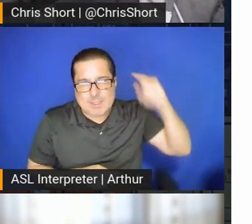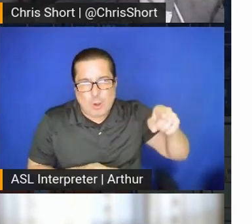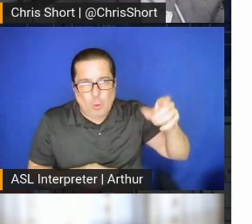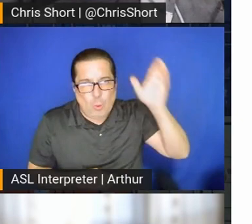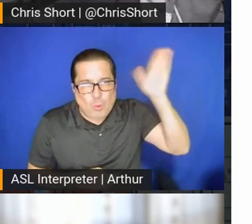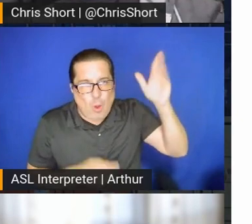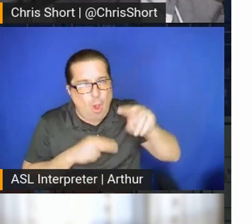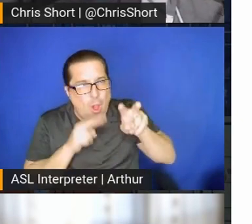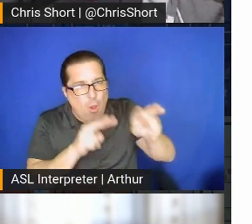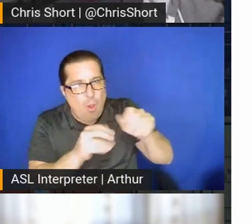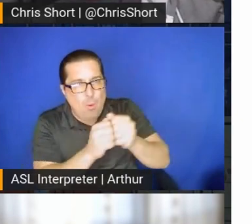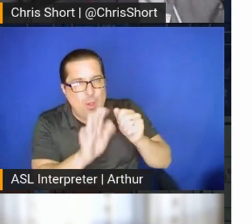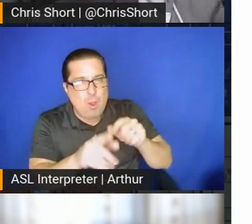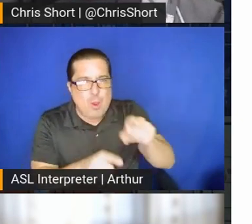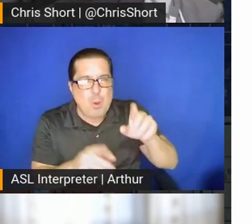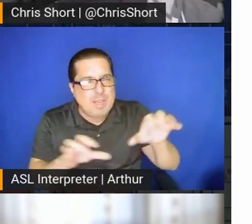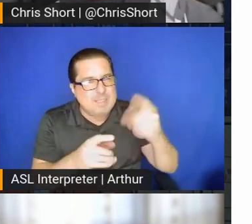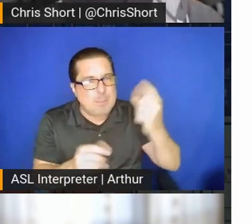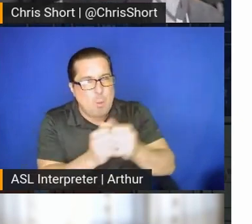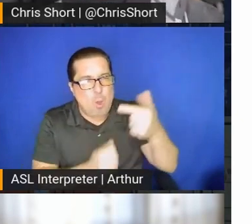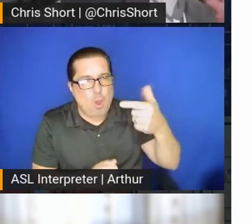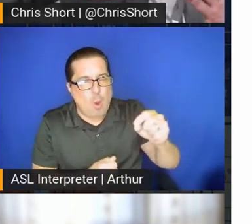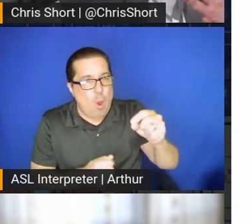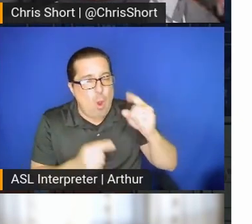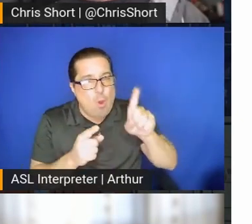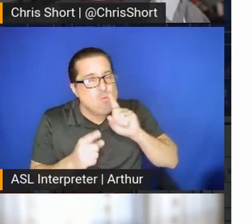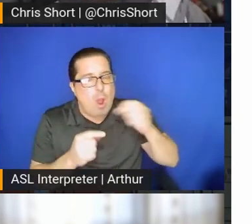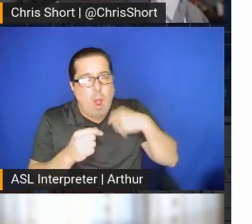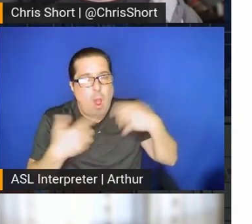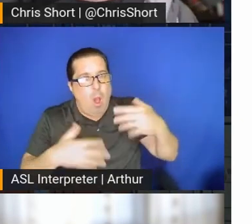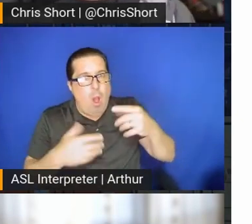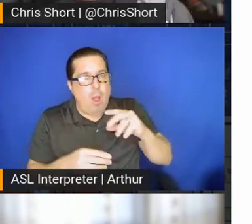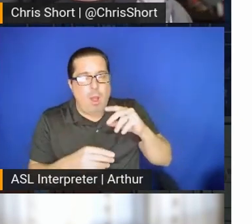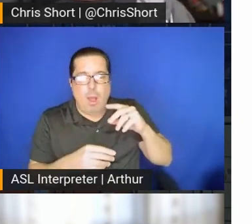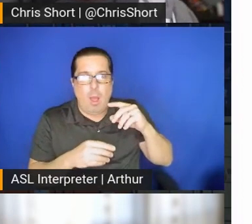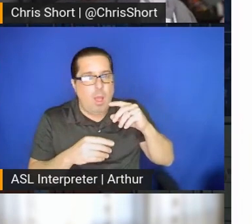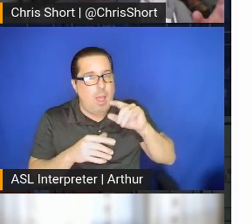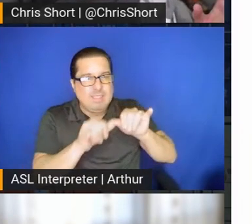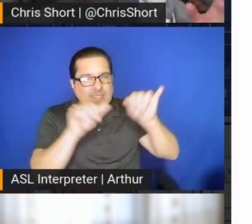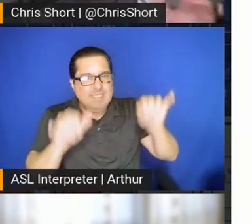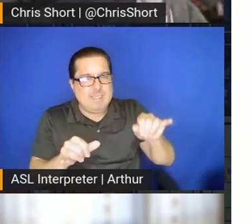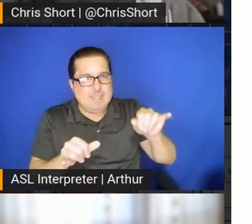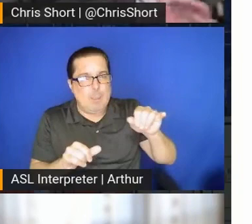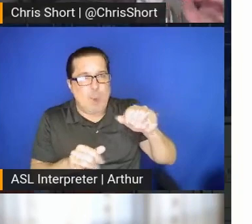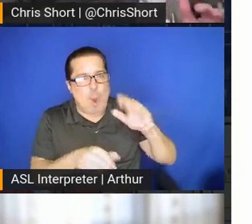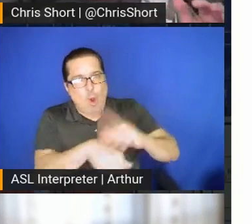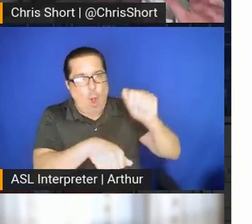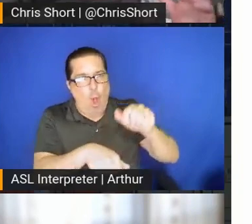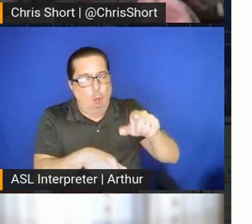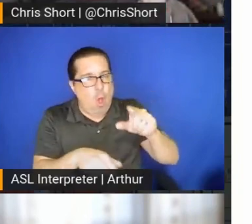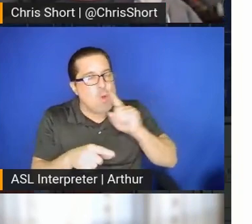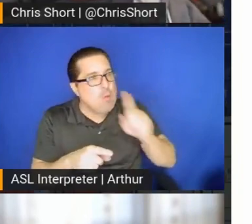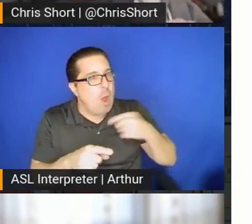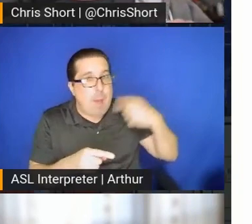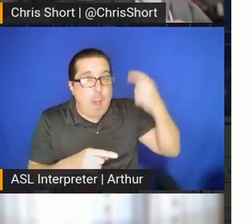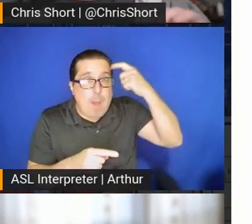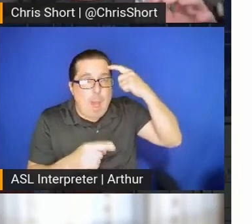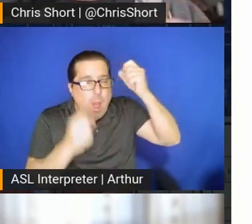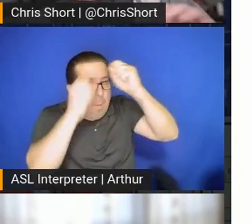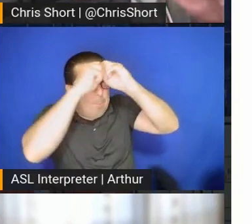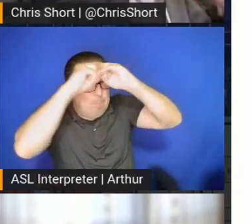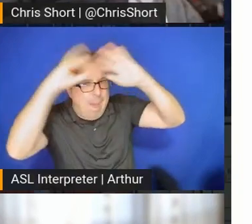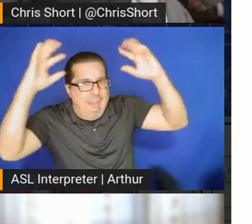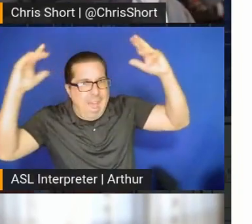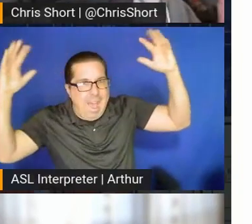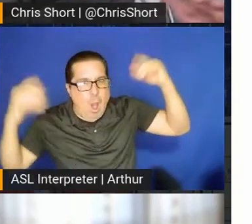something with Go, and it just blew my mind. It was all about system calls, and it totally blew my mind. And like eBPF is totally like